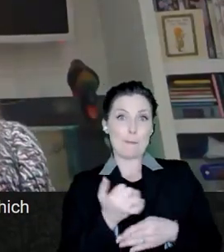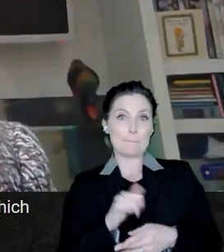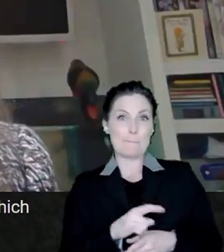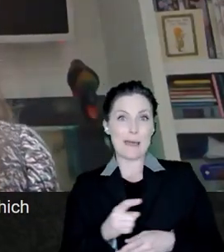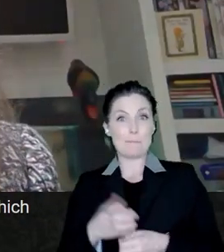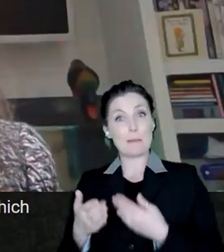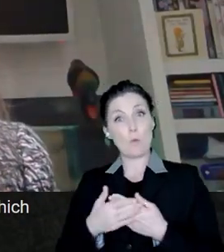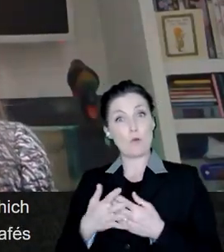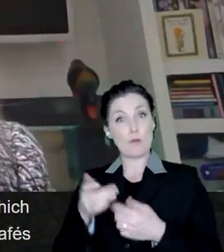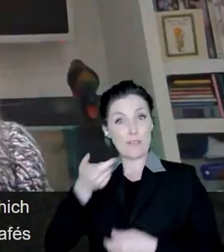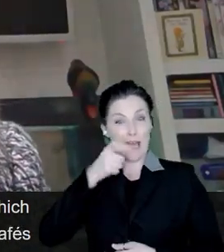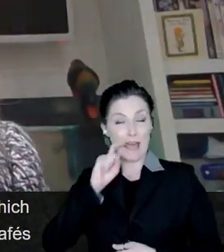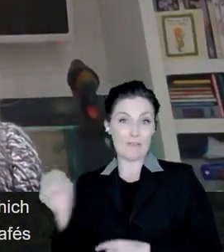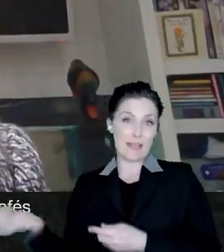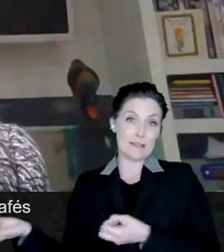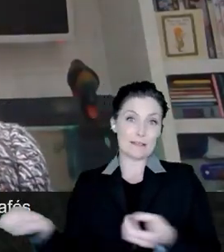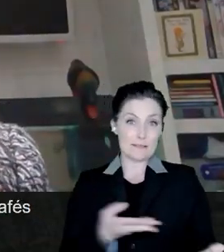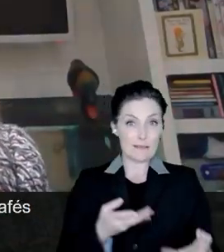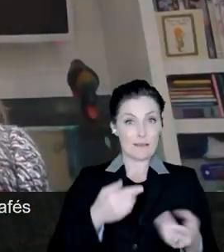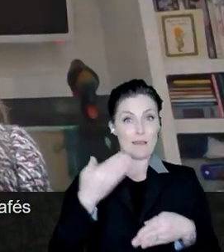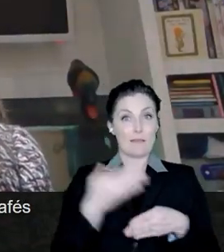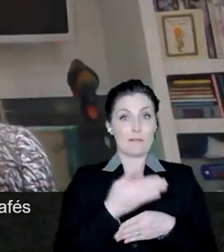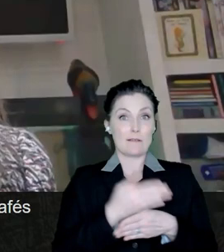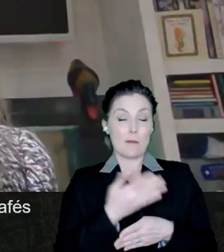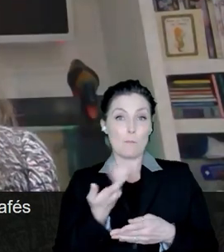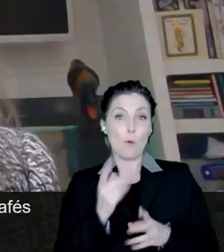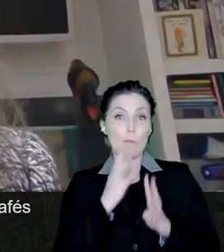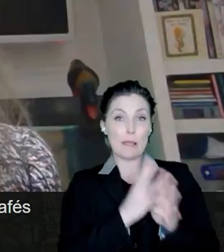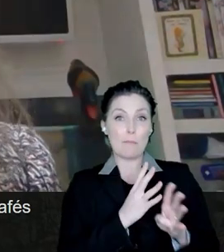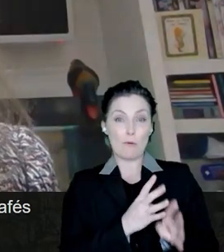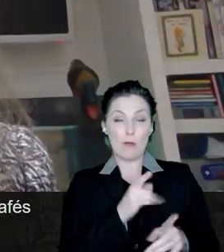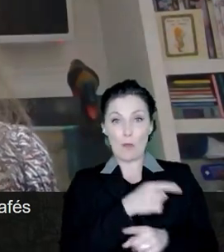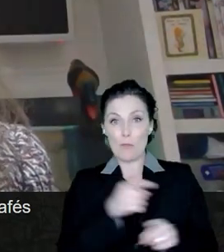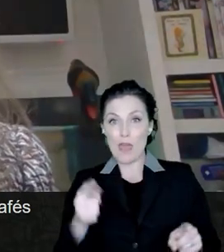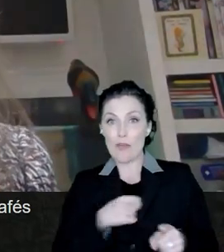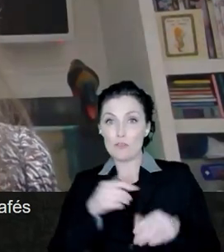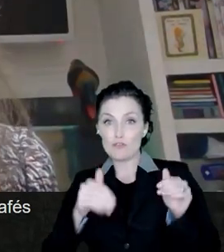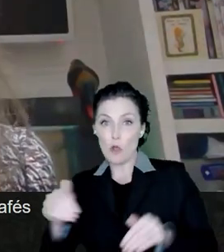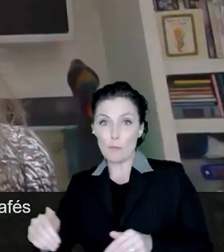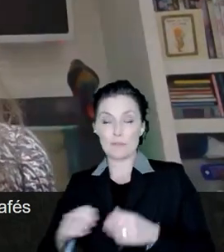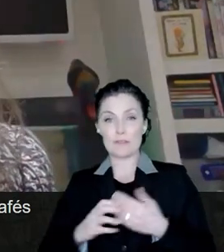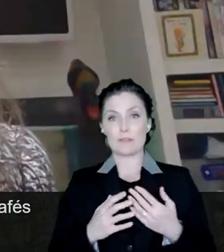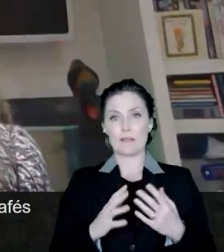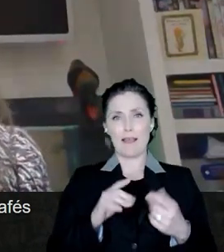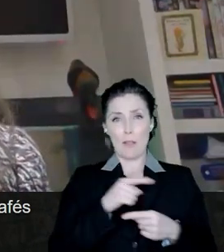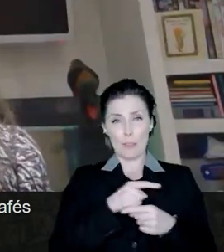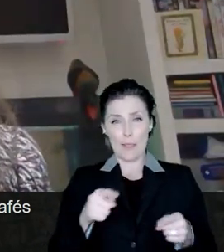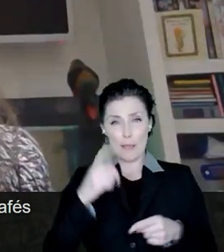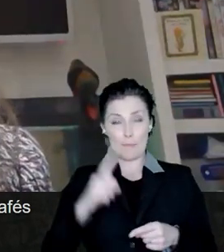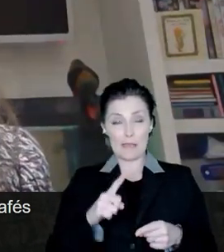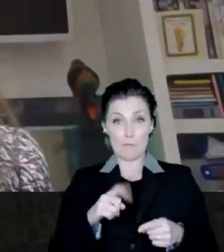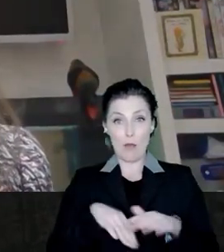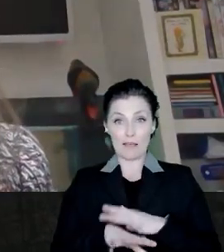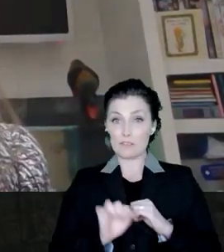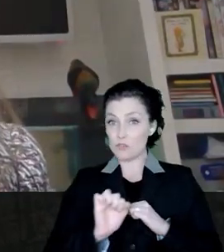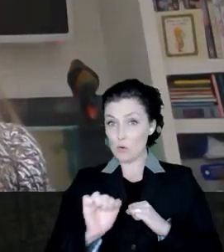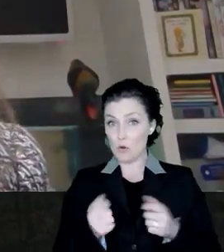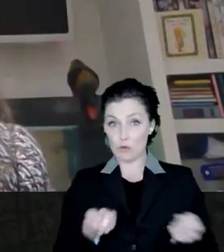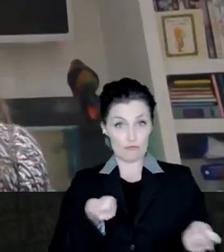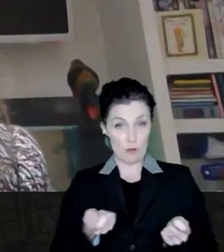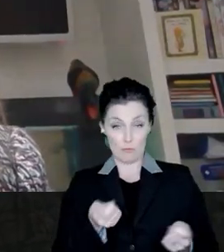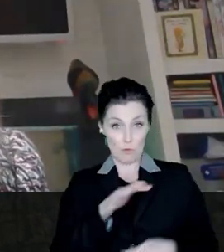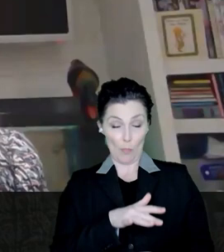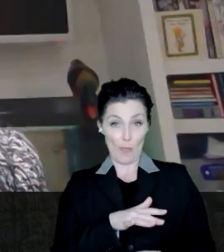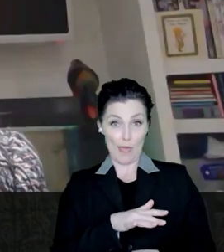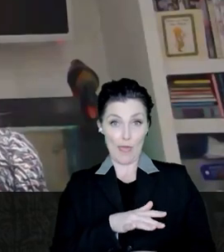area, the transport systems, etc. The shops would be looked at. They are people in your control. They're not there. And we know this